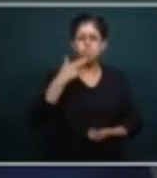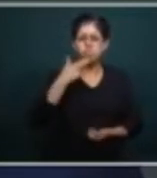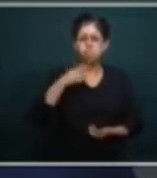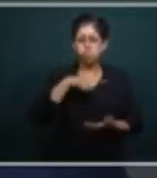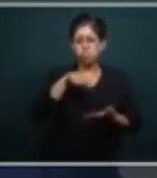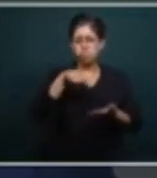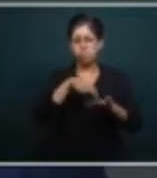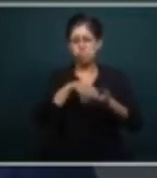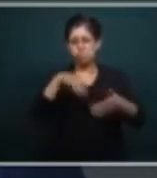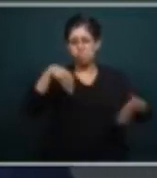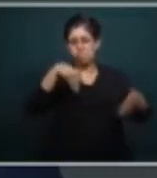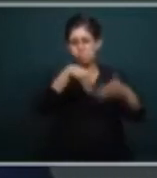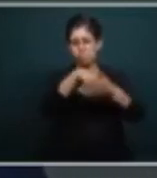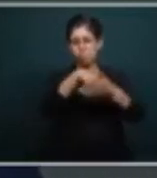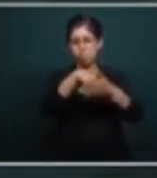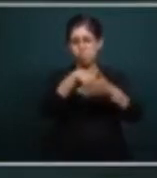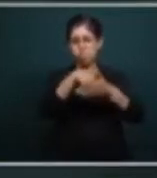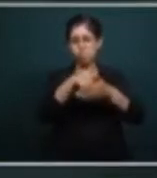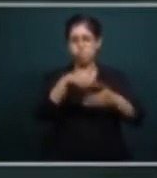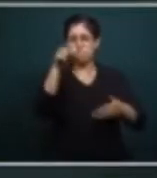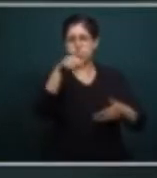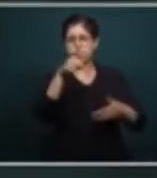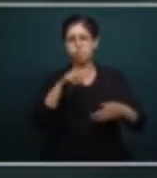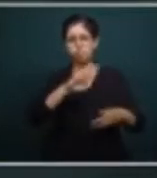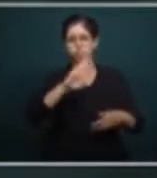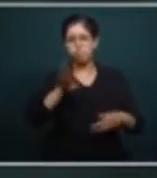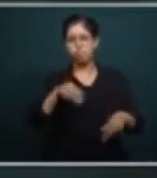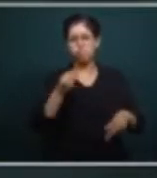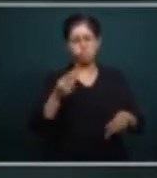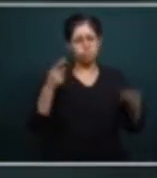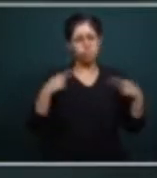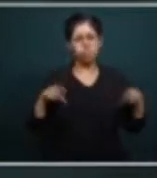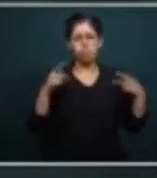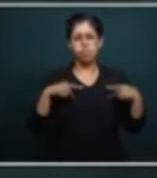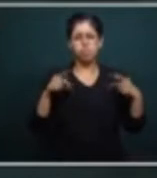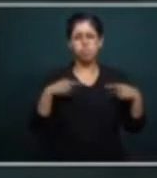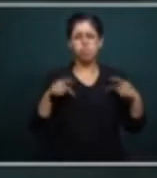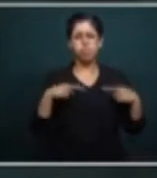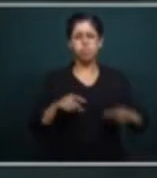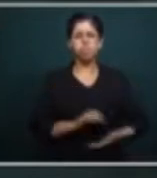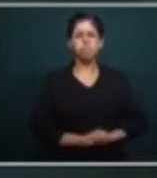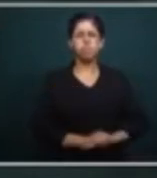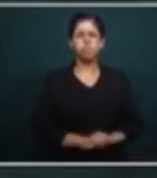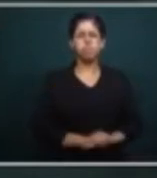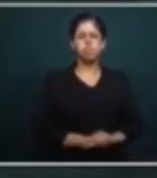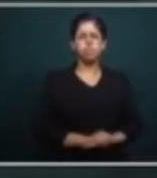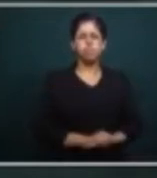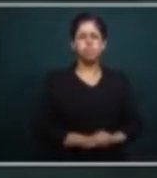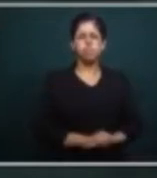city of Juarez and El Paso are neighbors and their sister cities,